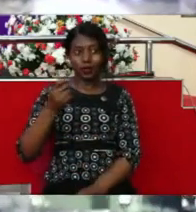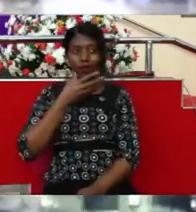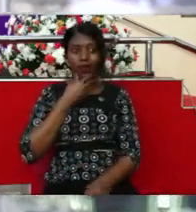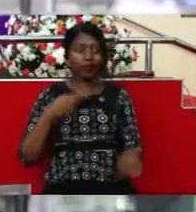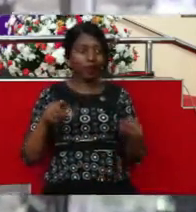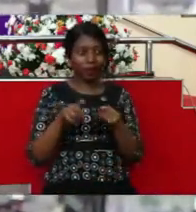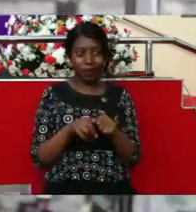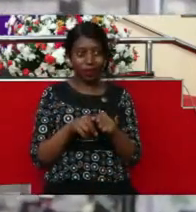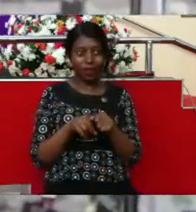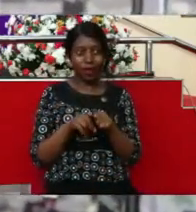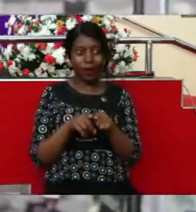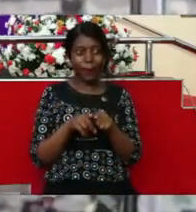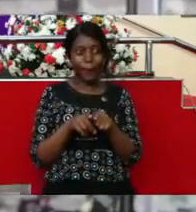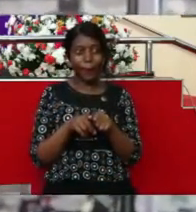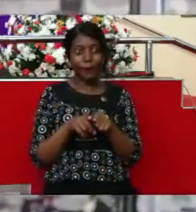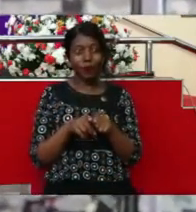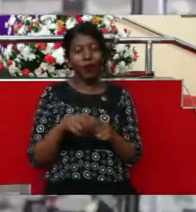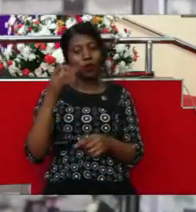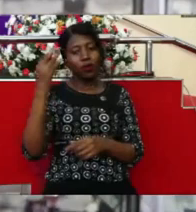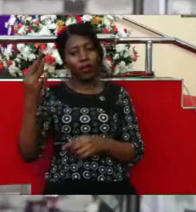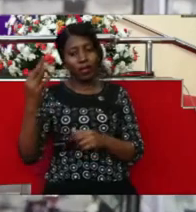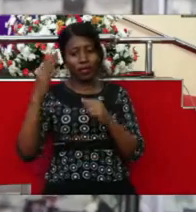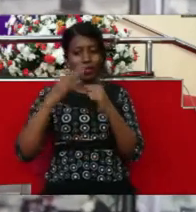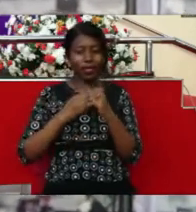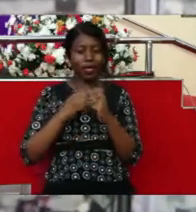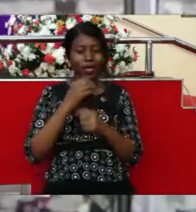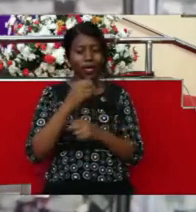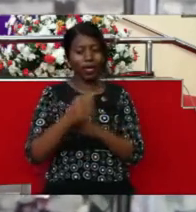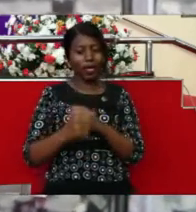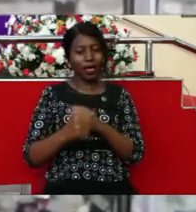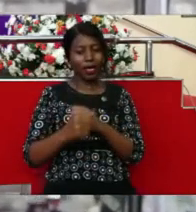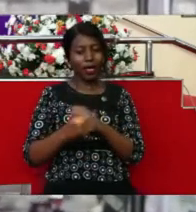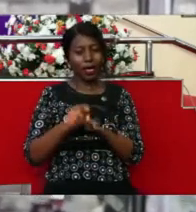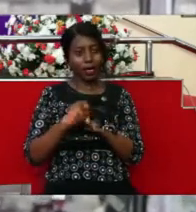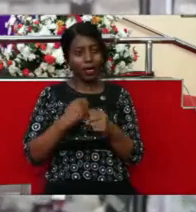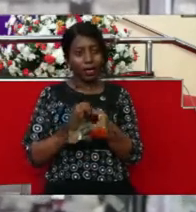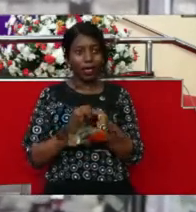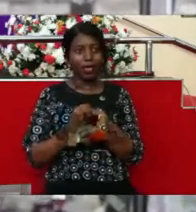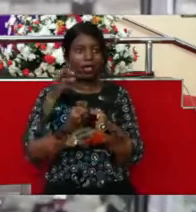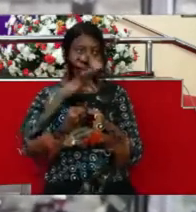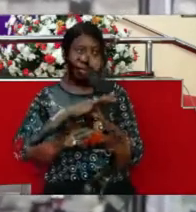that for 39 years and beyond, I have been drinking from this fountain.